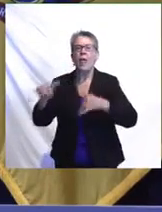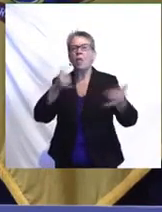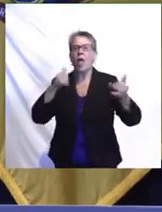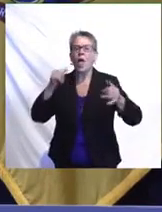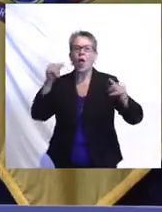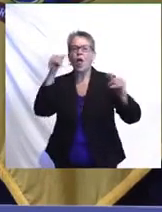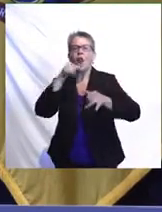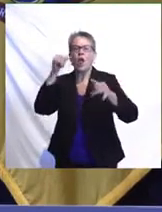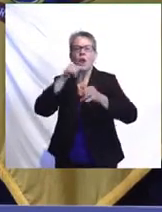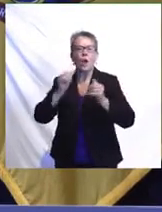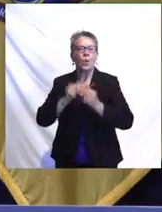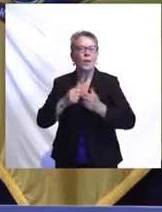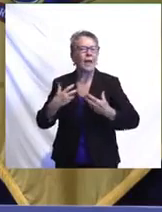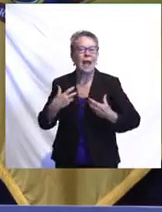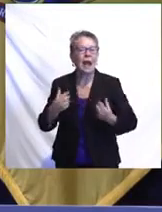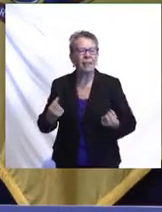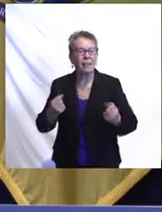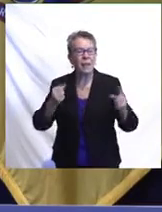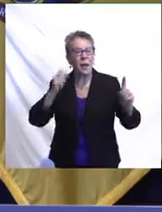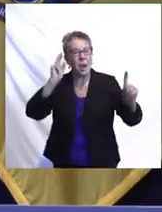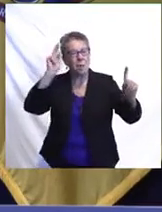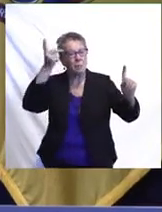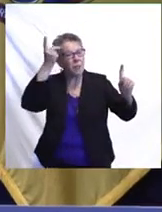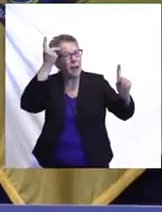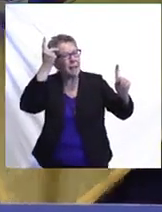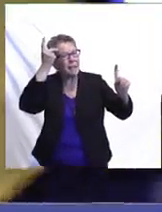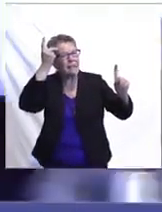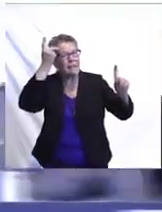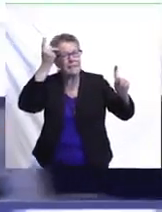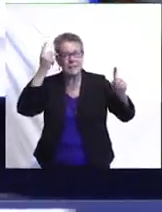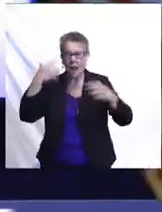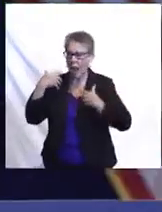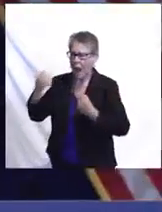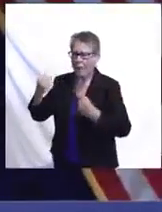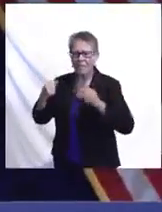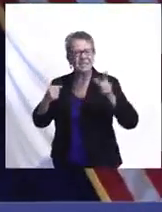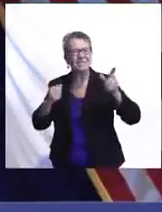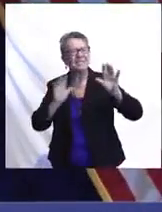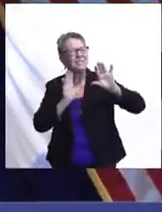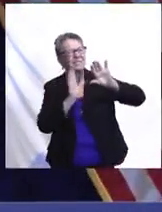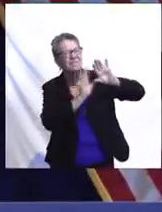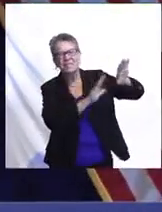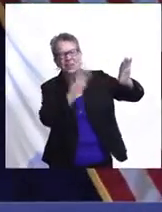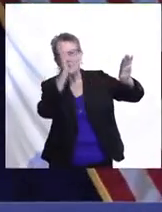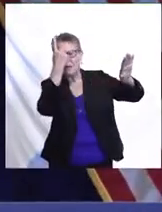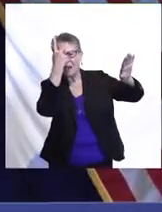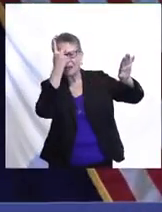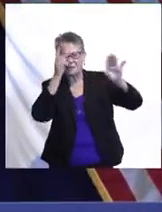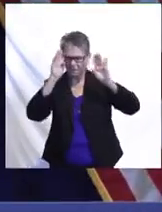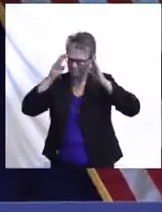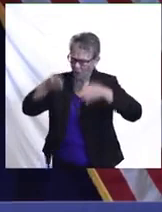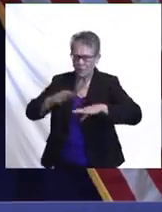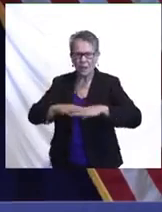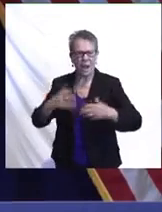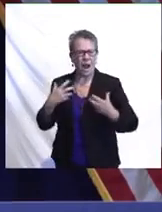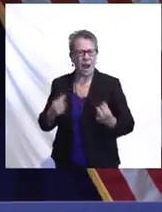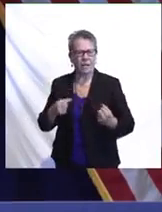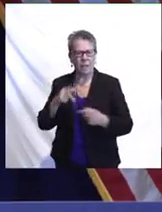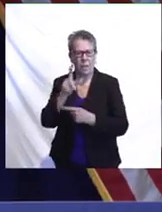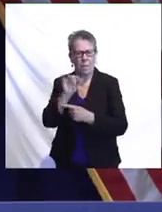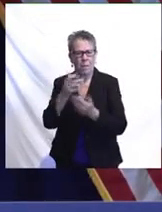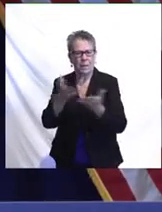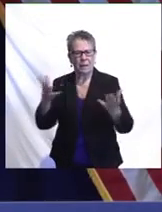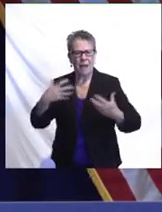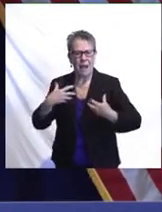beyond reasonable. Anything you want to add? Thanks, Governor. I would have a hard time envisioning troopers